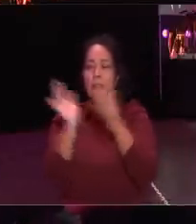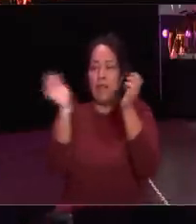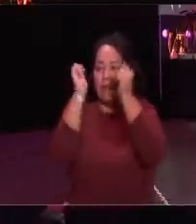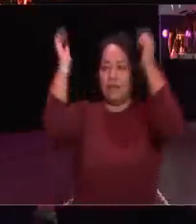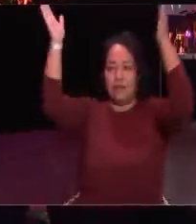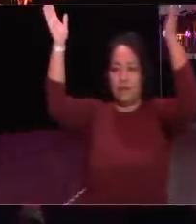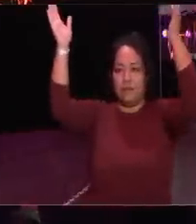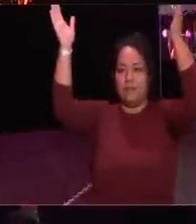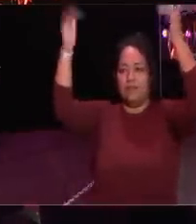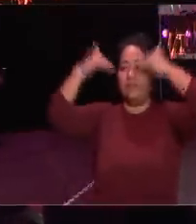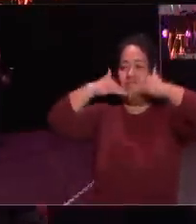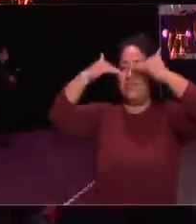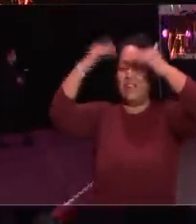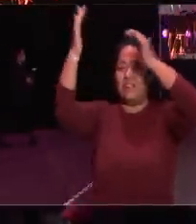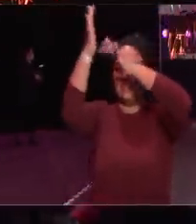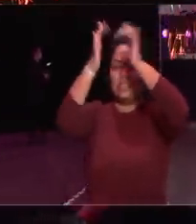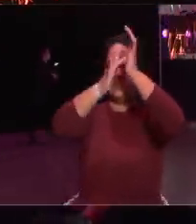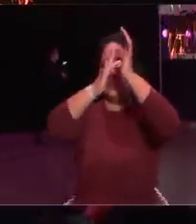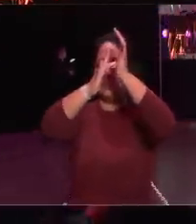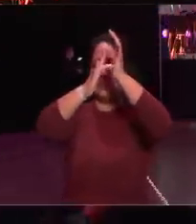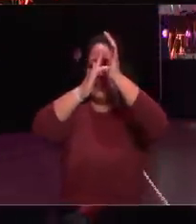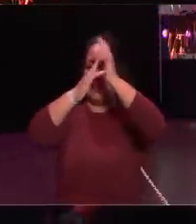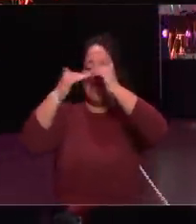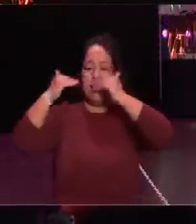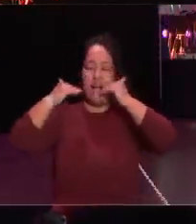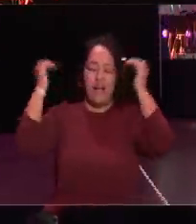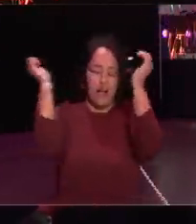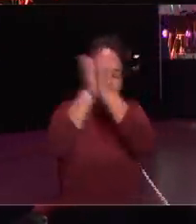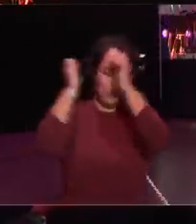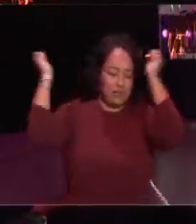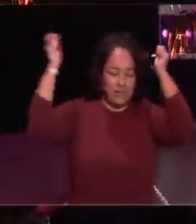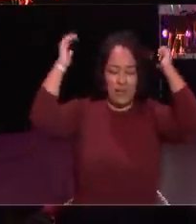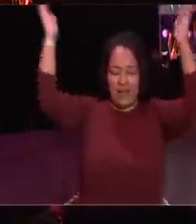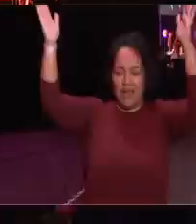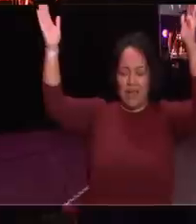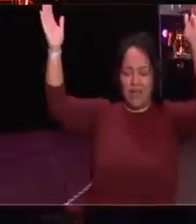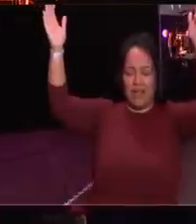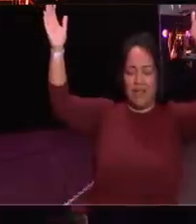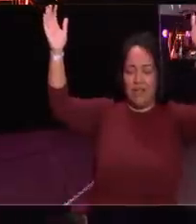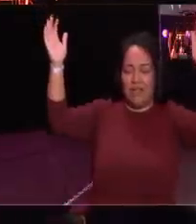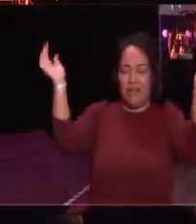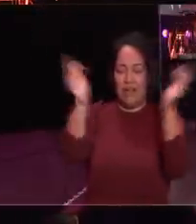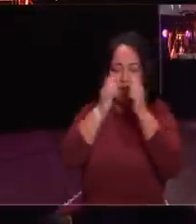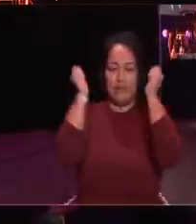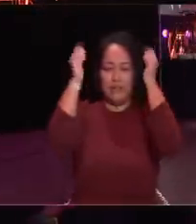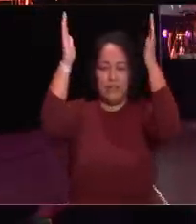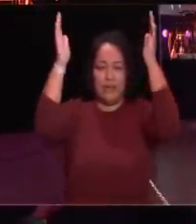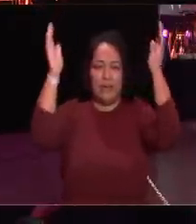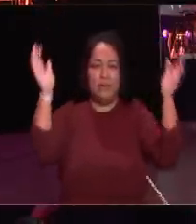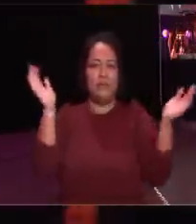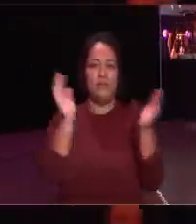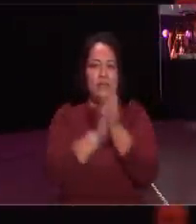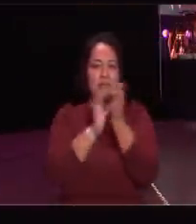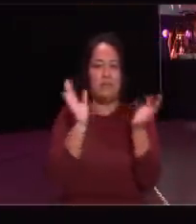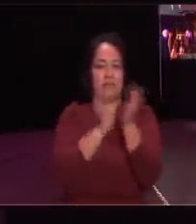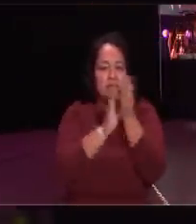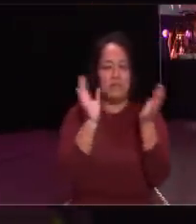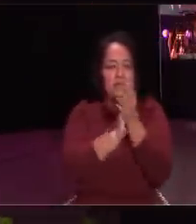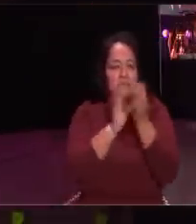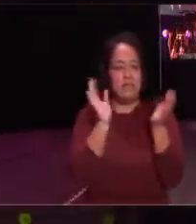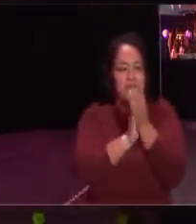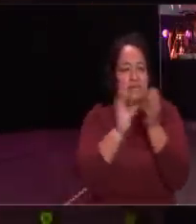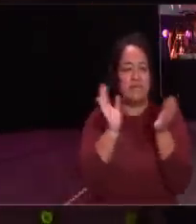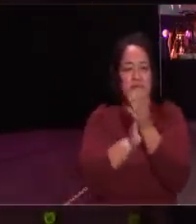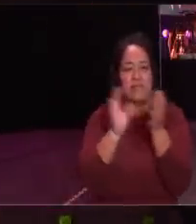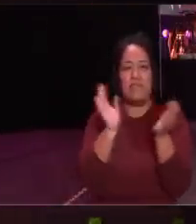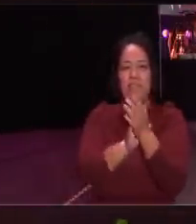Hallelujah. Thank you, Jesus. Hallelujah. Hallelujah. Hallelujah. Hallelujah. Oh, alguien